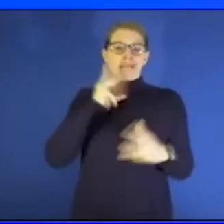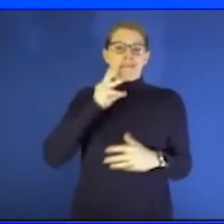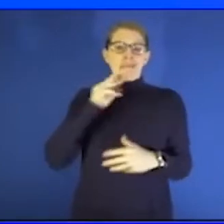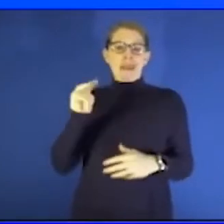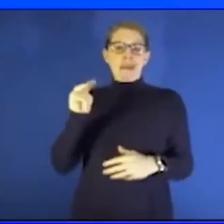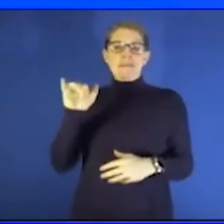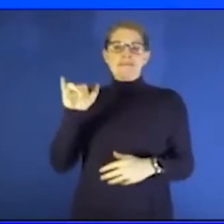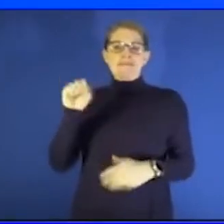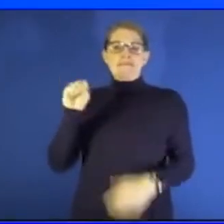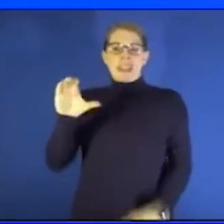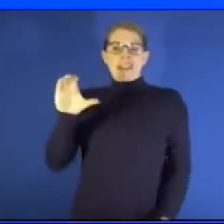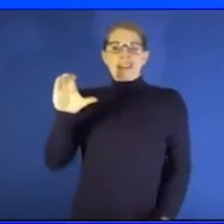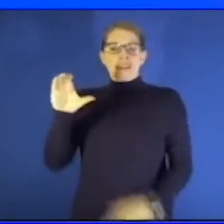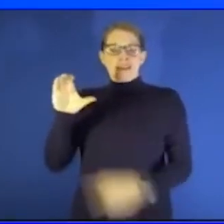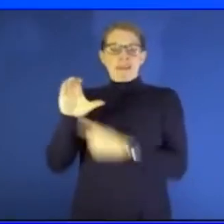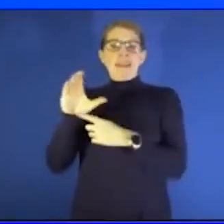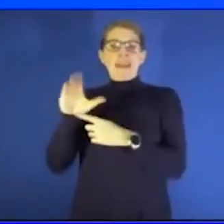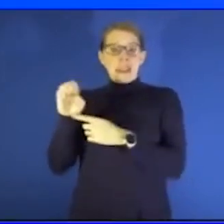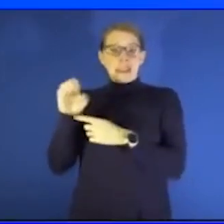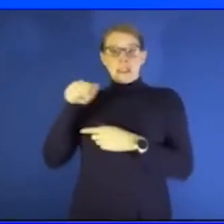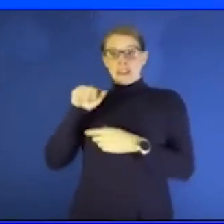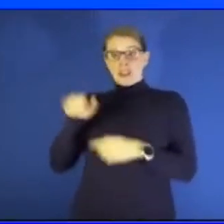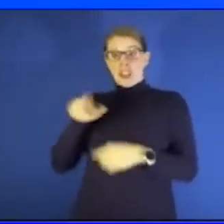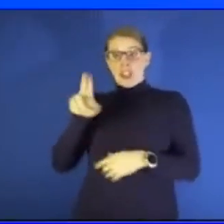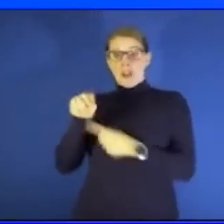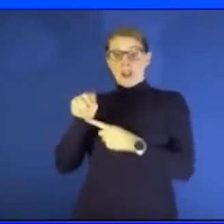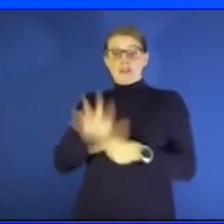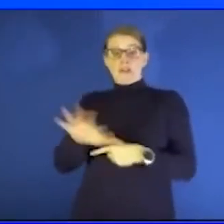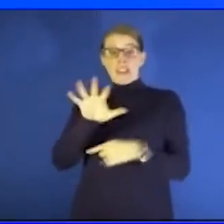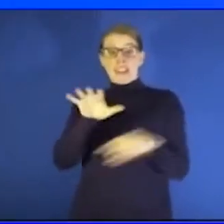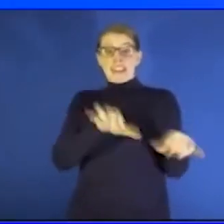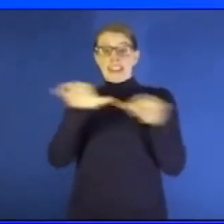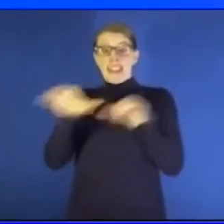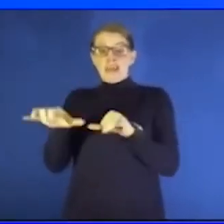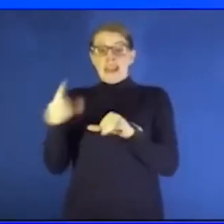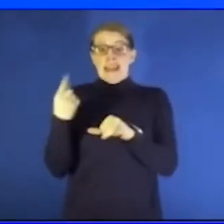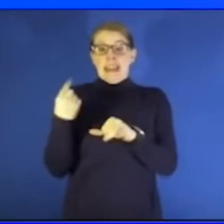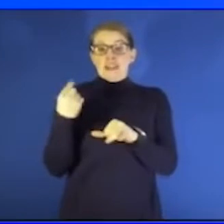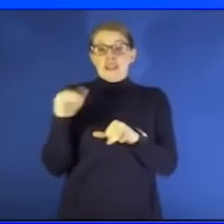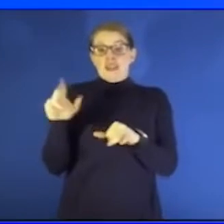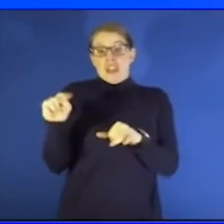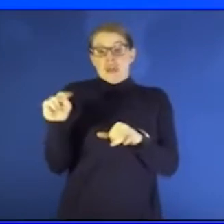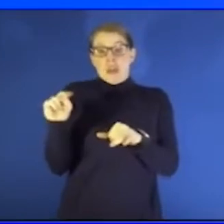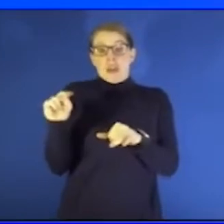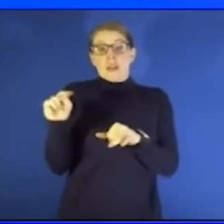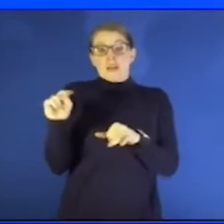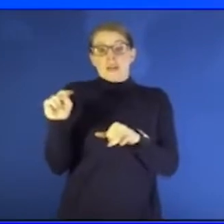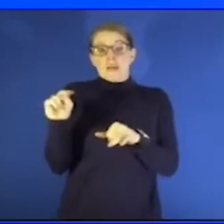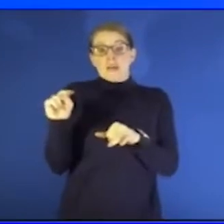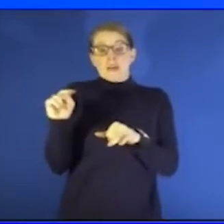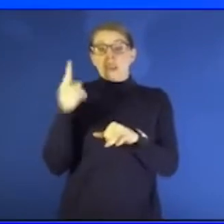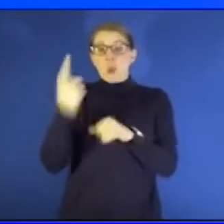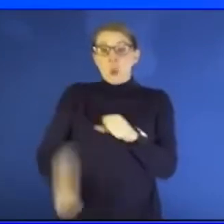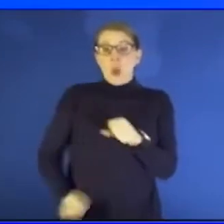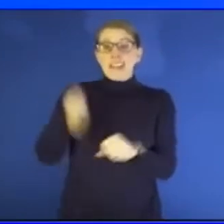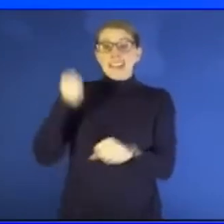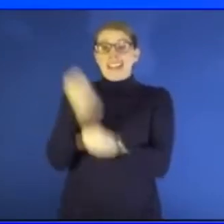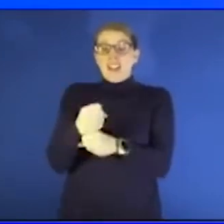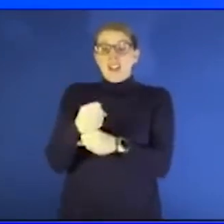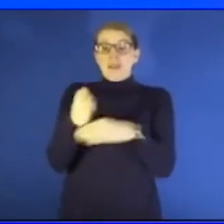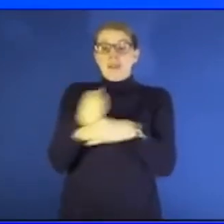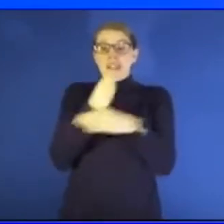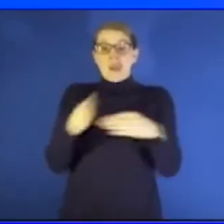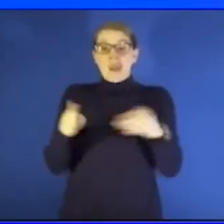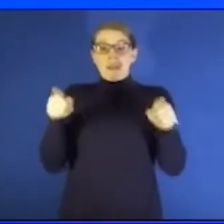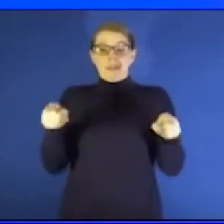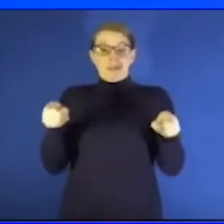year in January were around the same numbers last year in January, so we hadn't seen that in an entire year. So it was a little bit of a